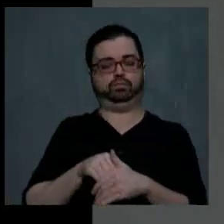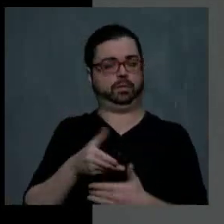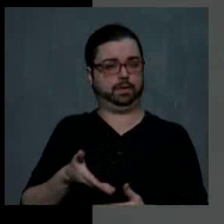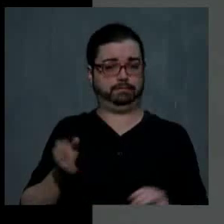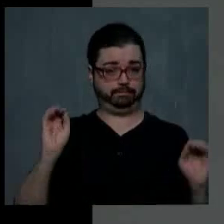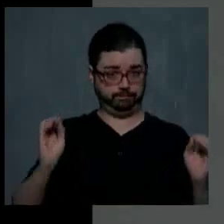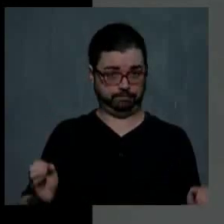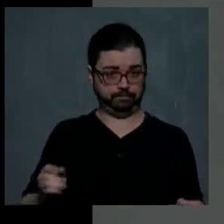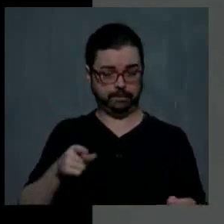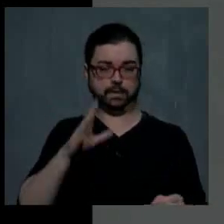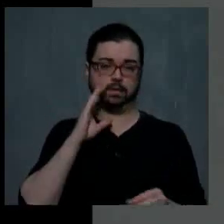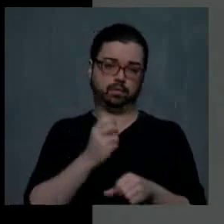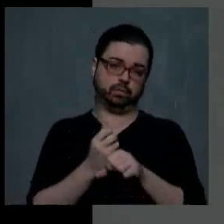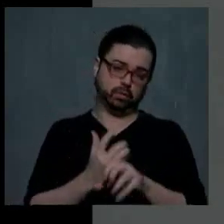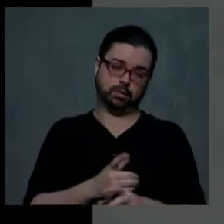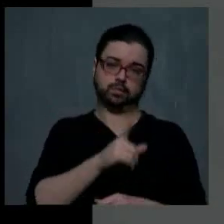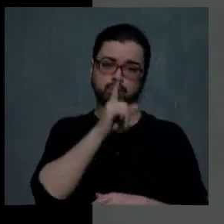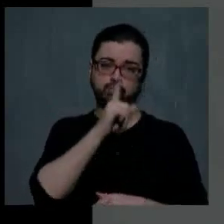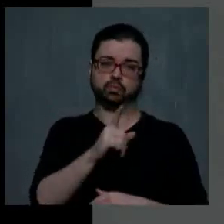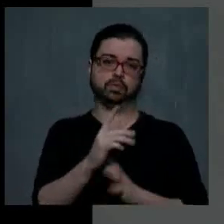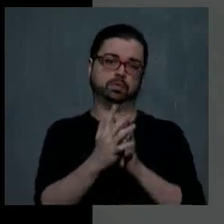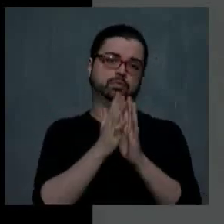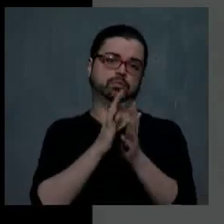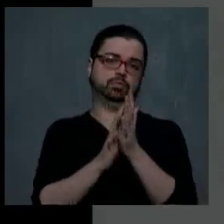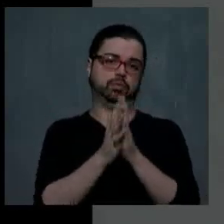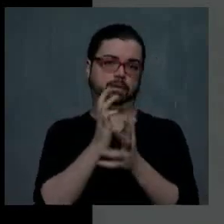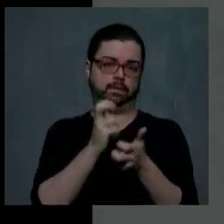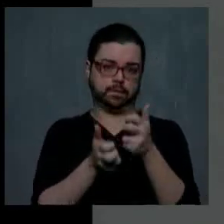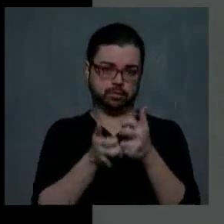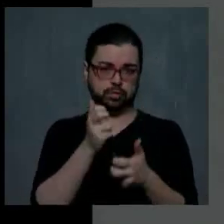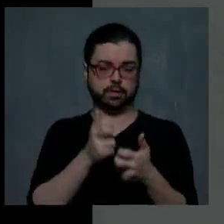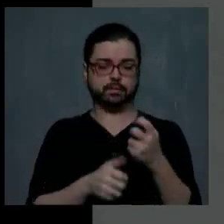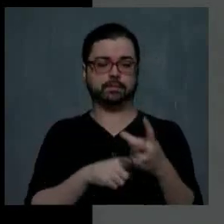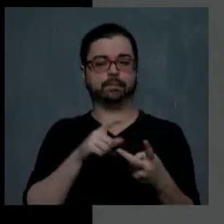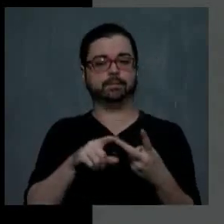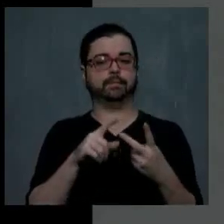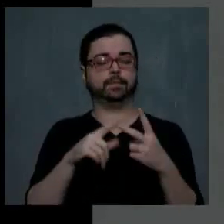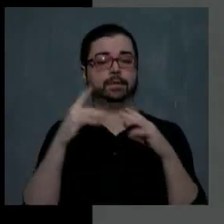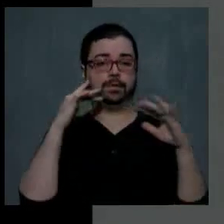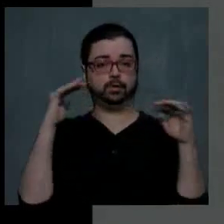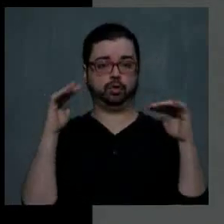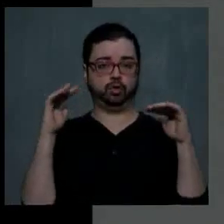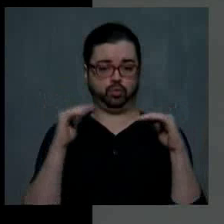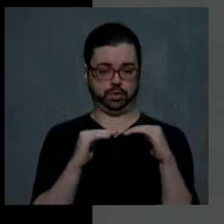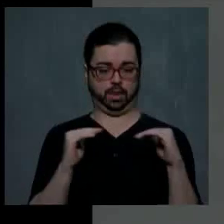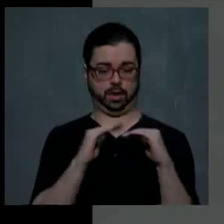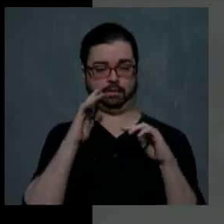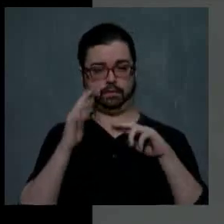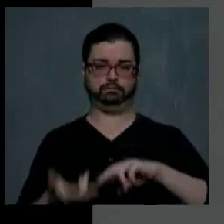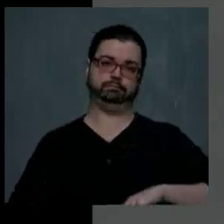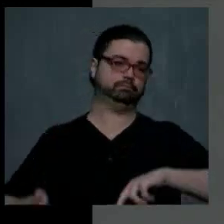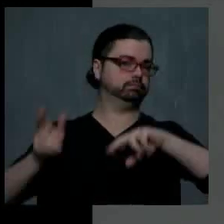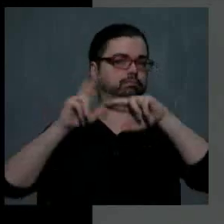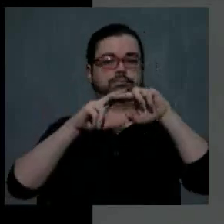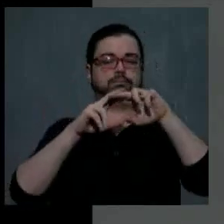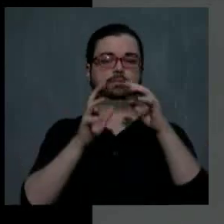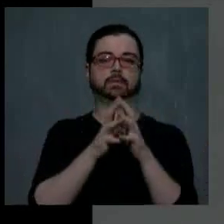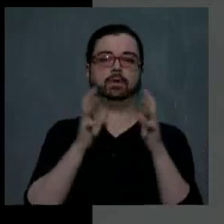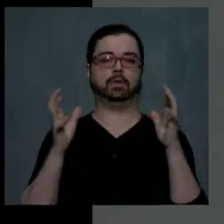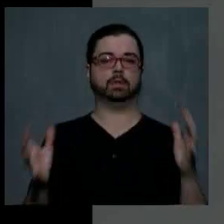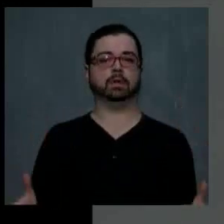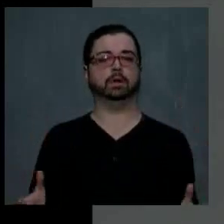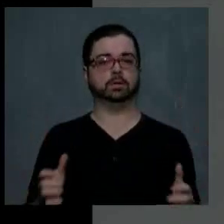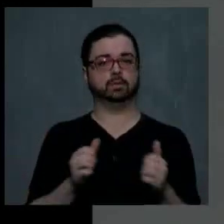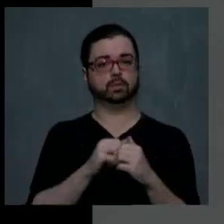It's going to cause a real traffic jam. The noise level will be increased substantially